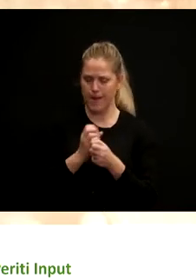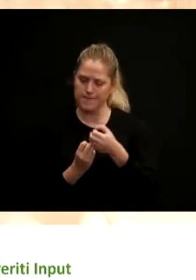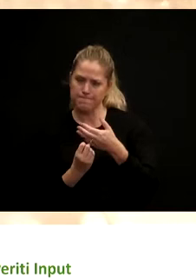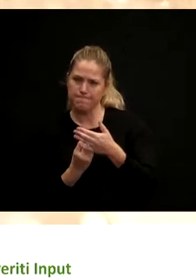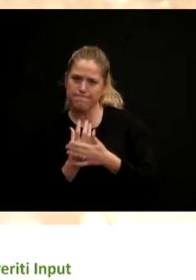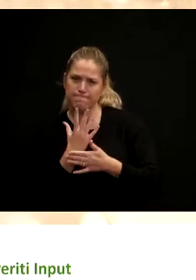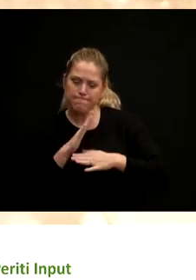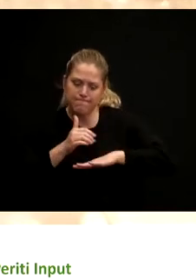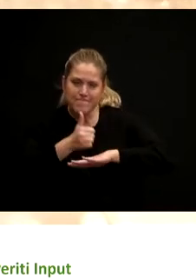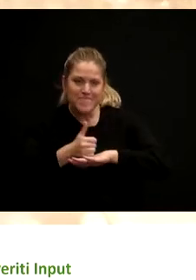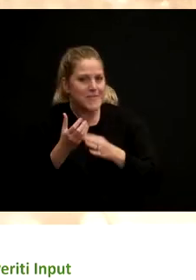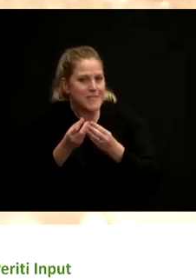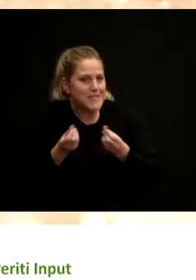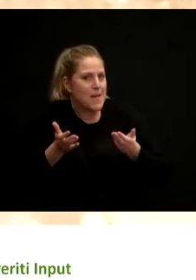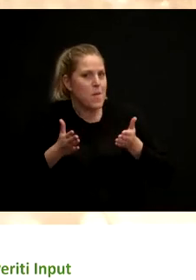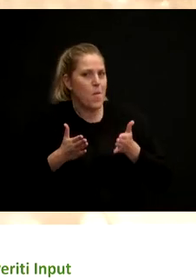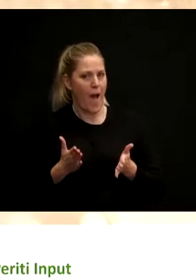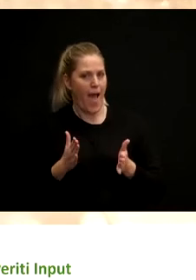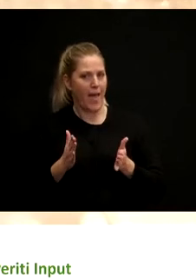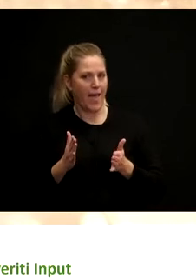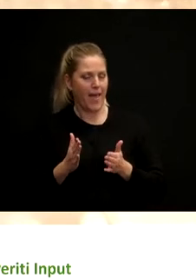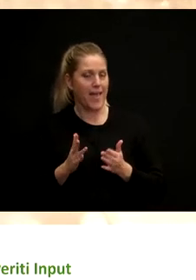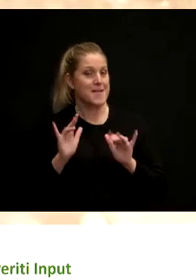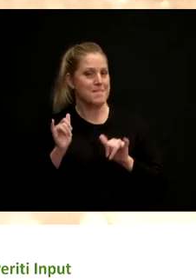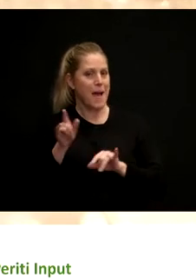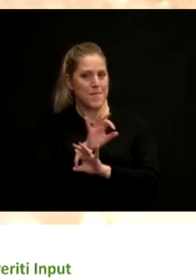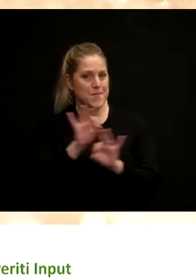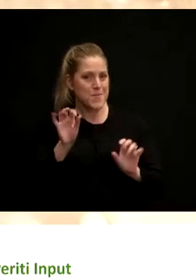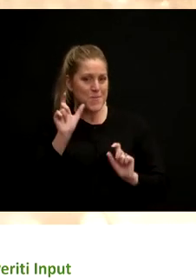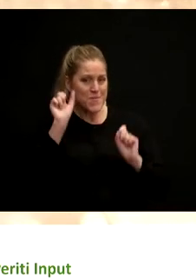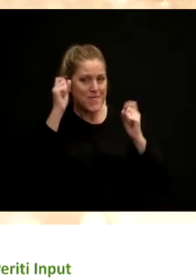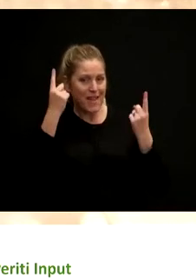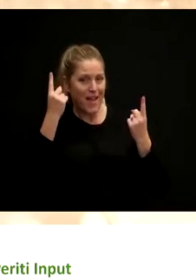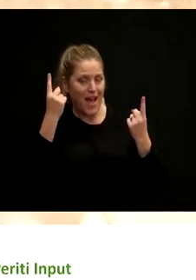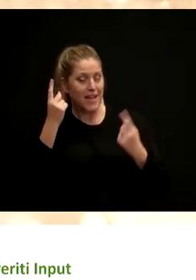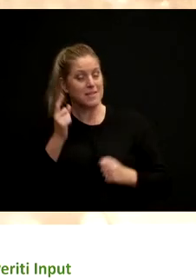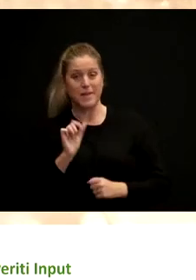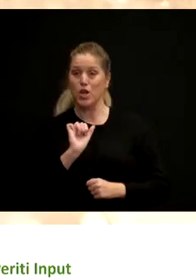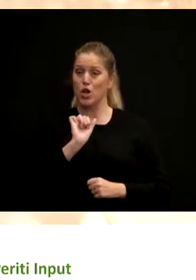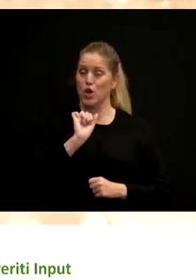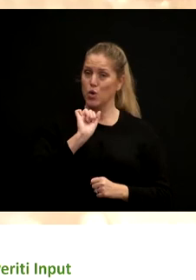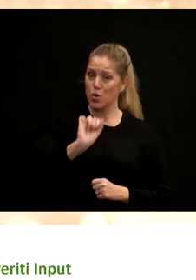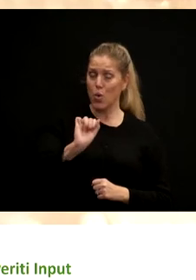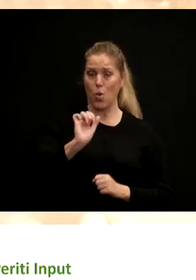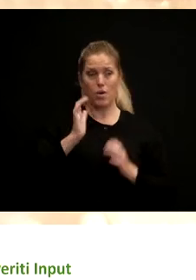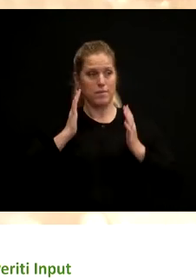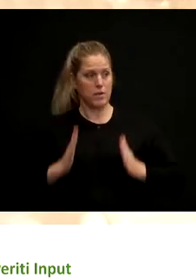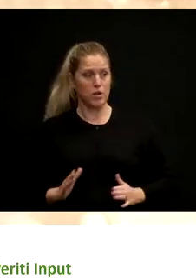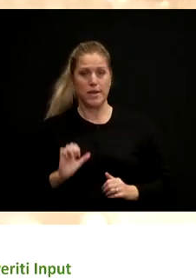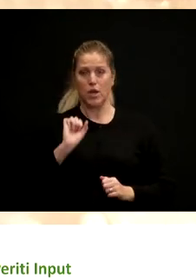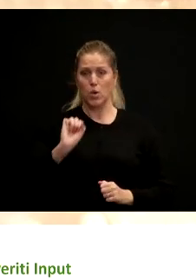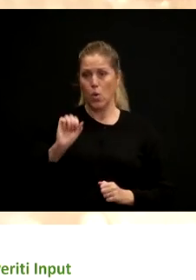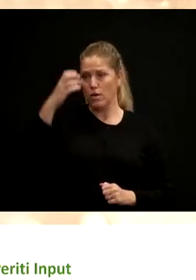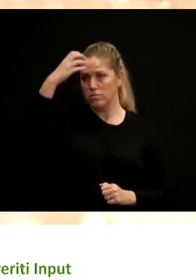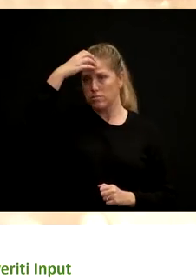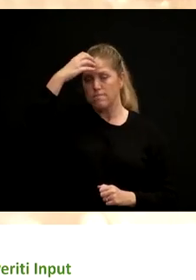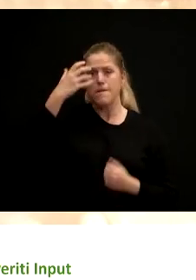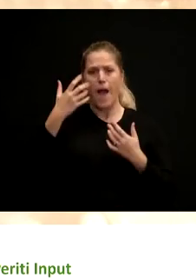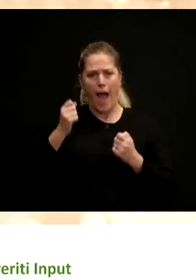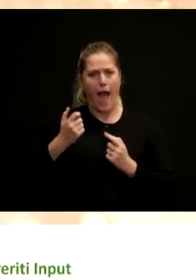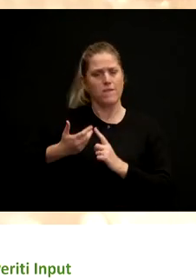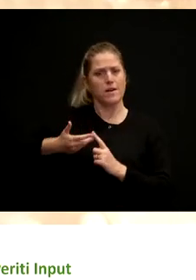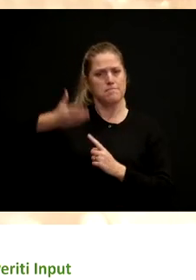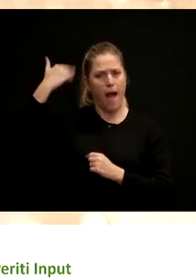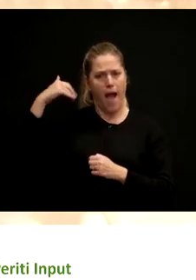not. The ideas and beliefs that shape us over time make us witnesses to those